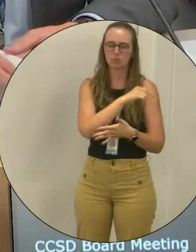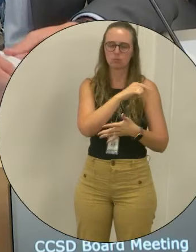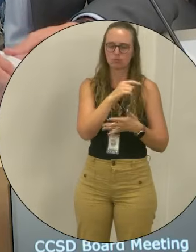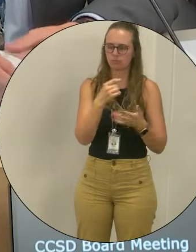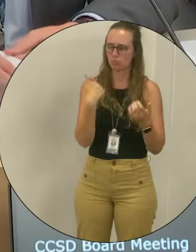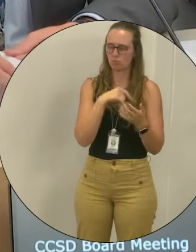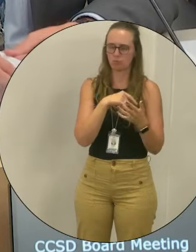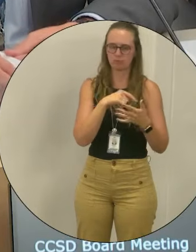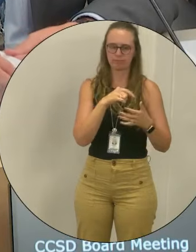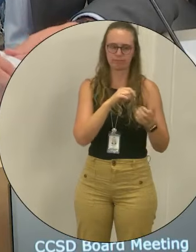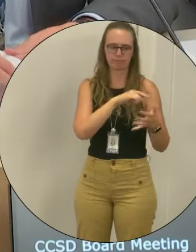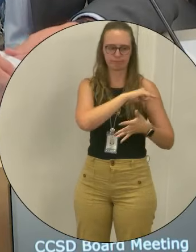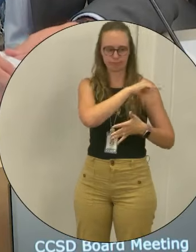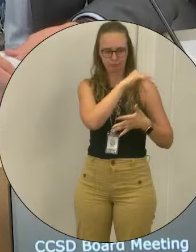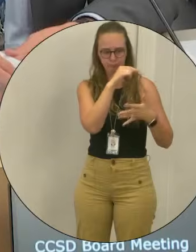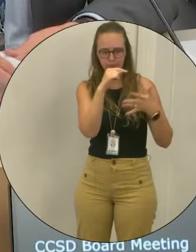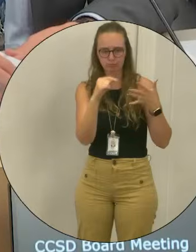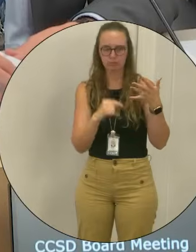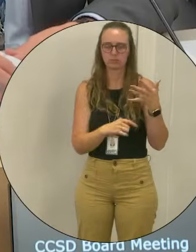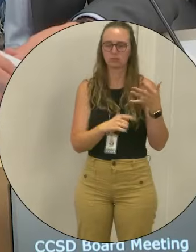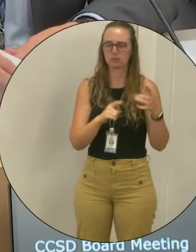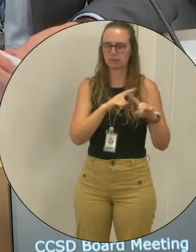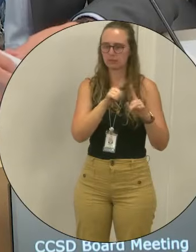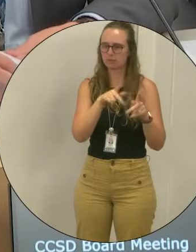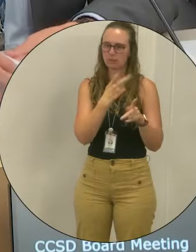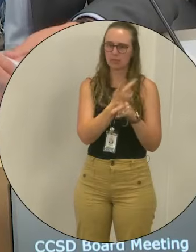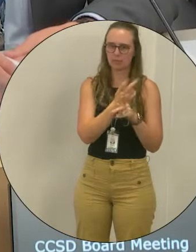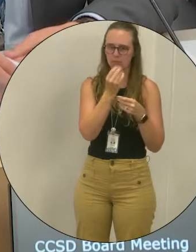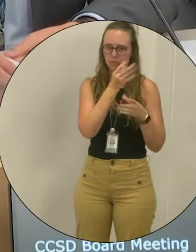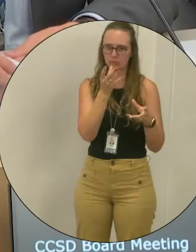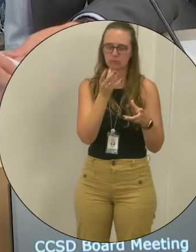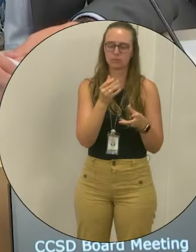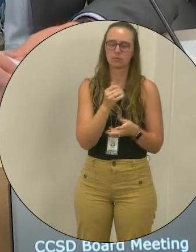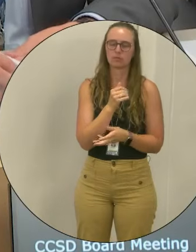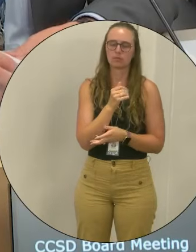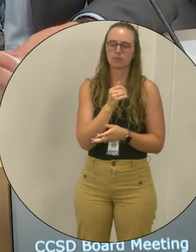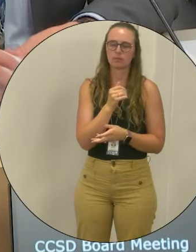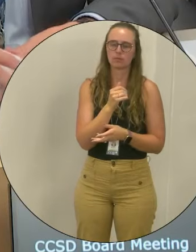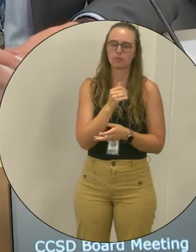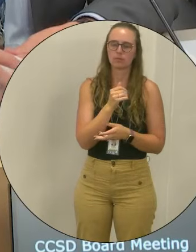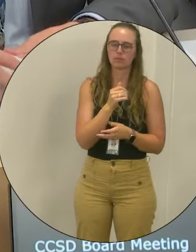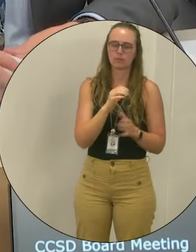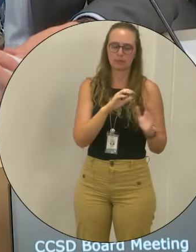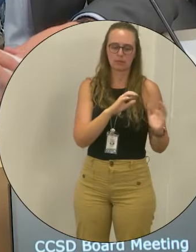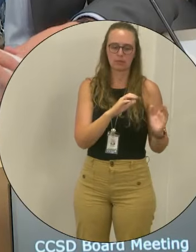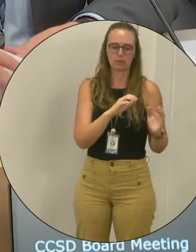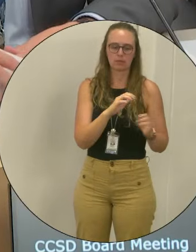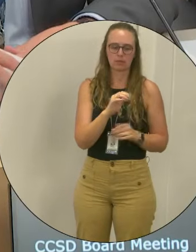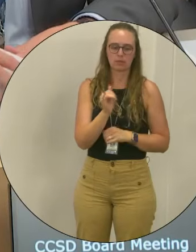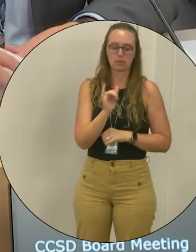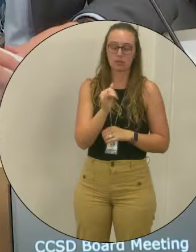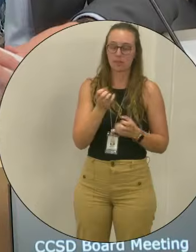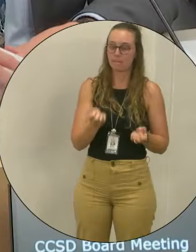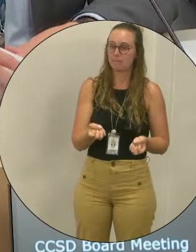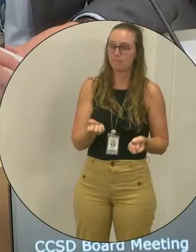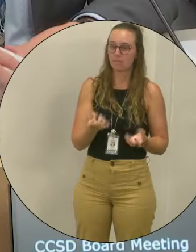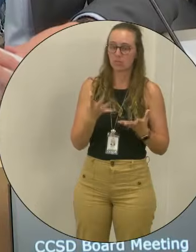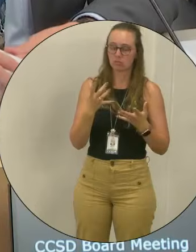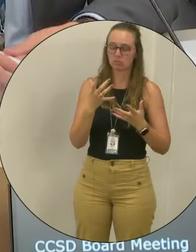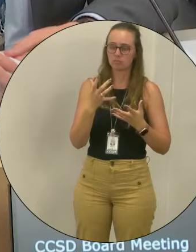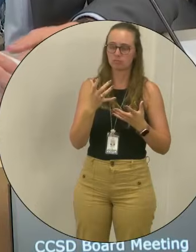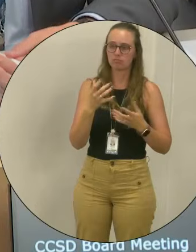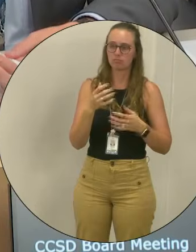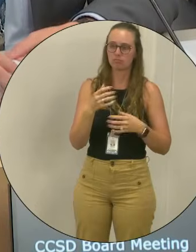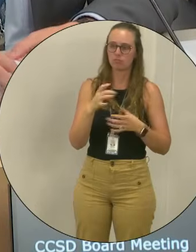at across the climate of all different type of data sets. And a lot of this is driven by